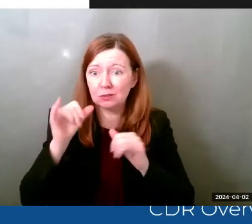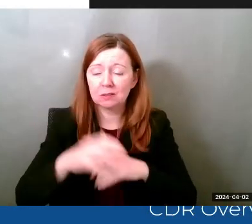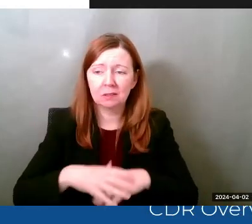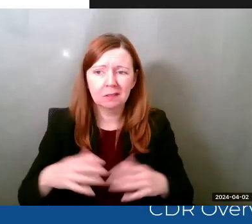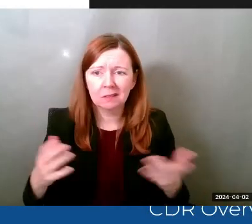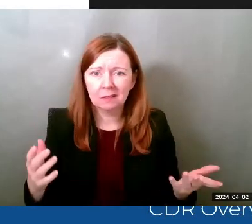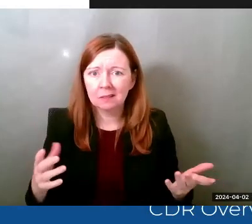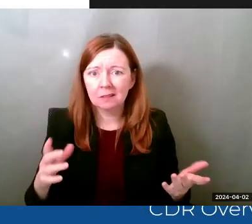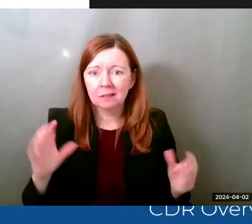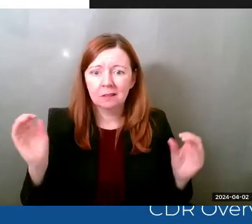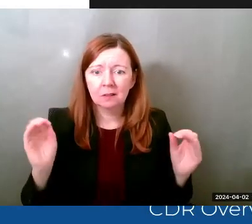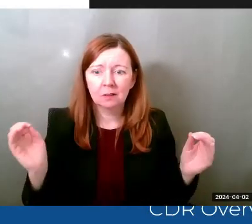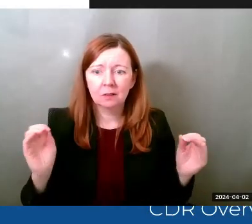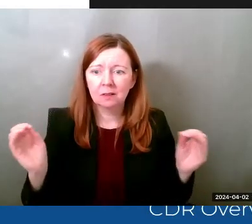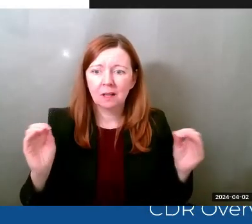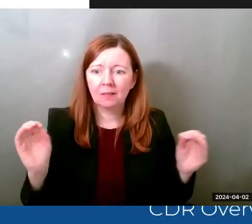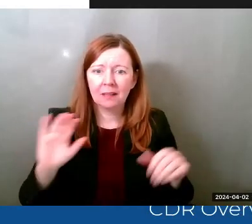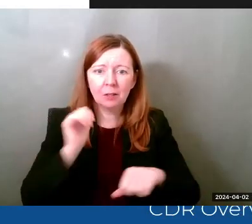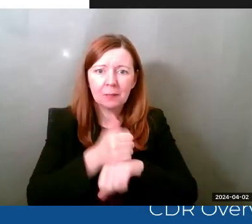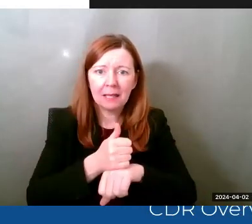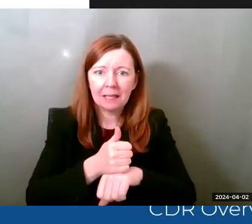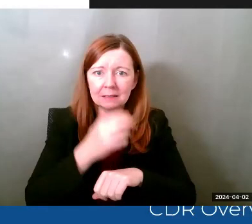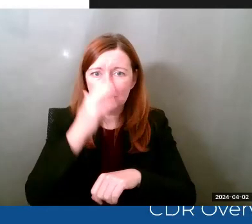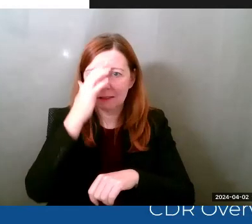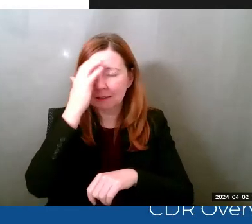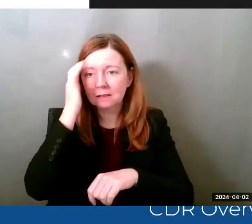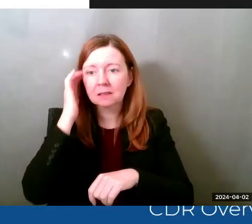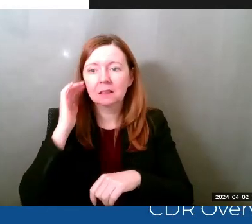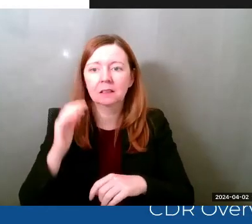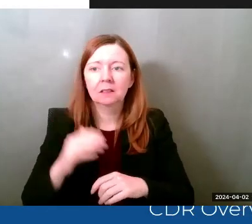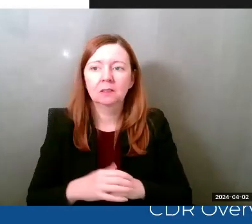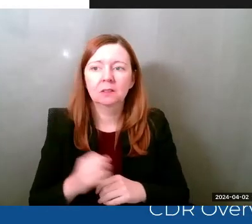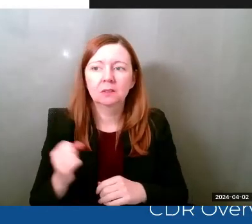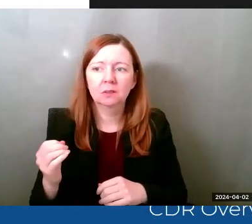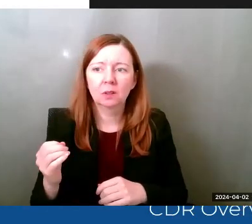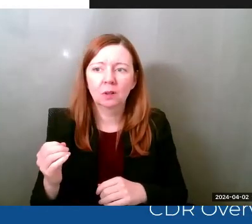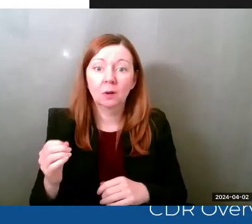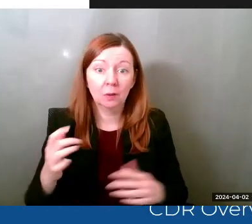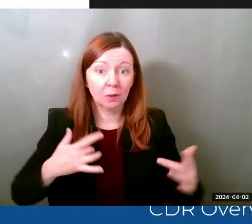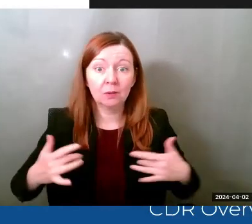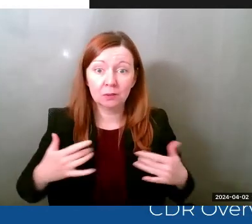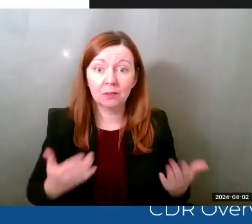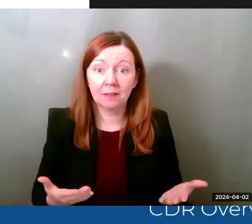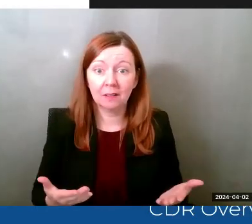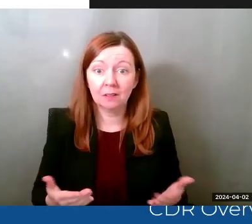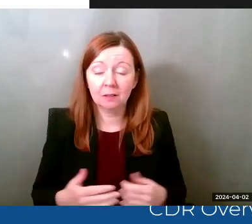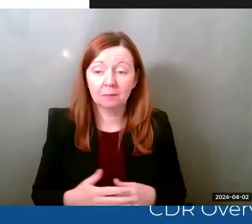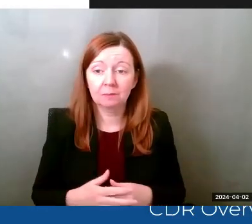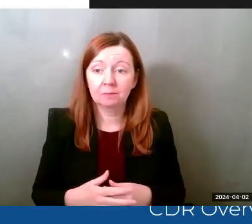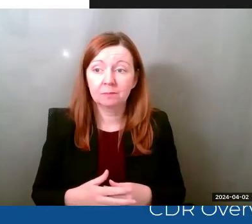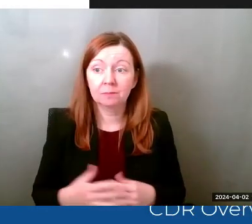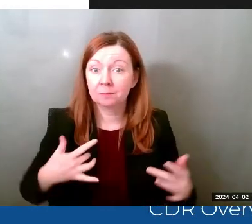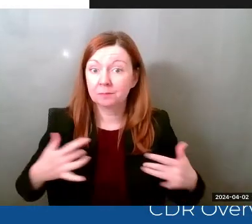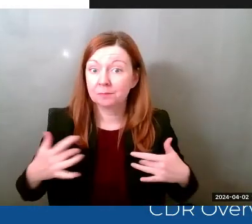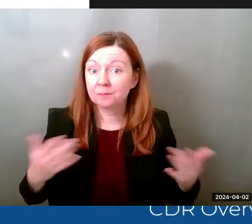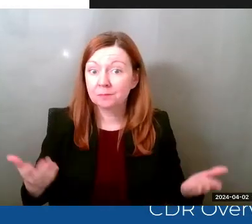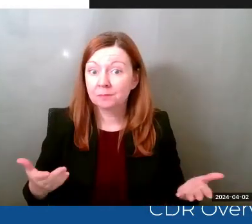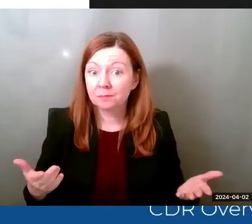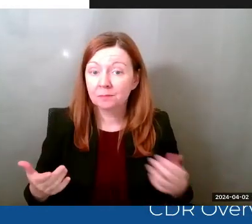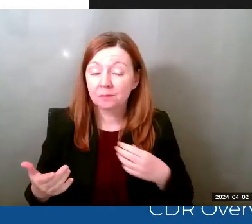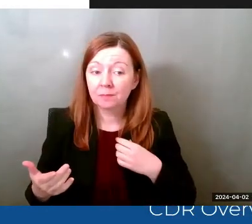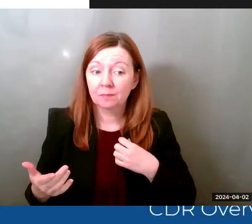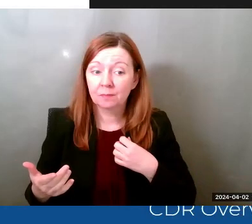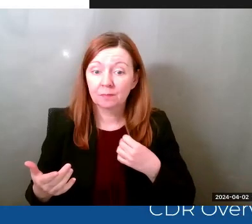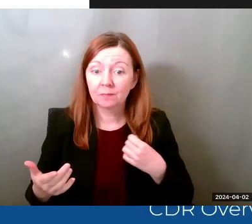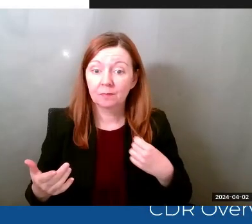no real, nothing in place. And so there's a concern because, the concern is at this point, that